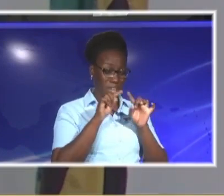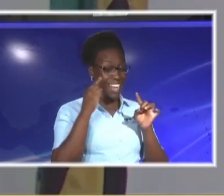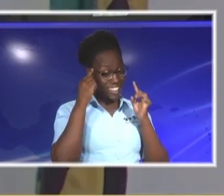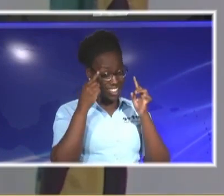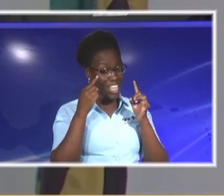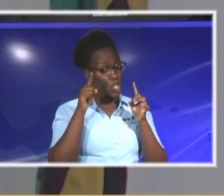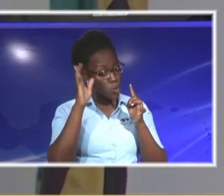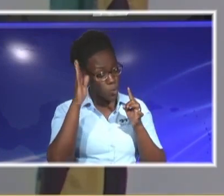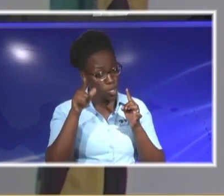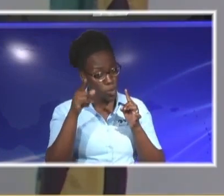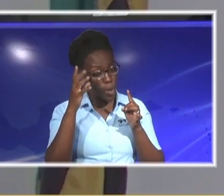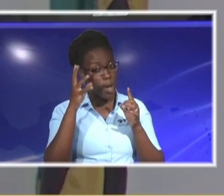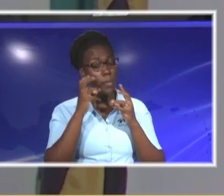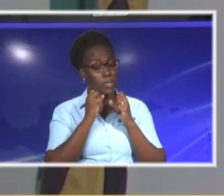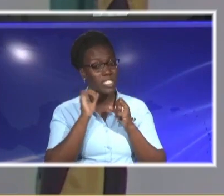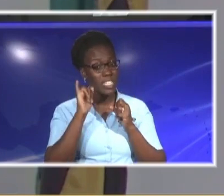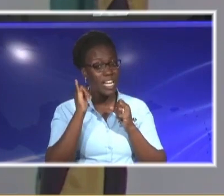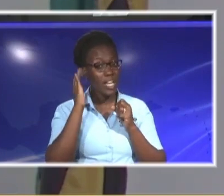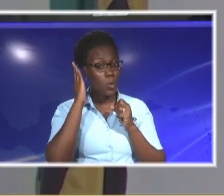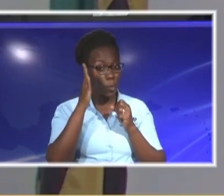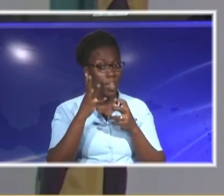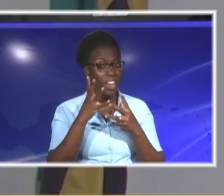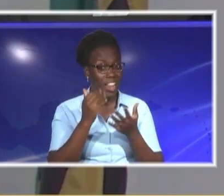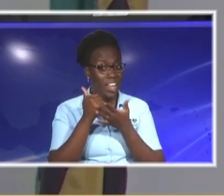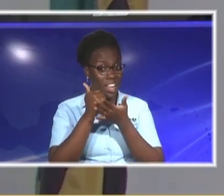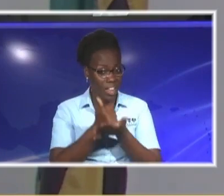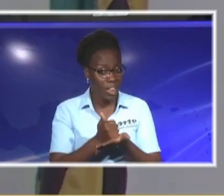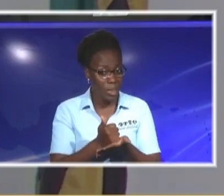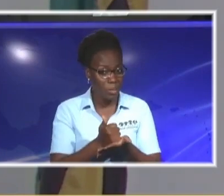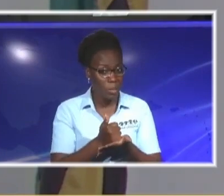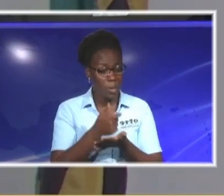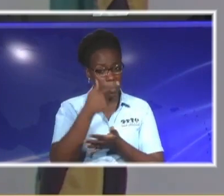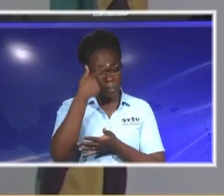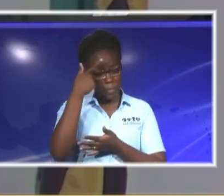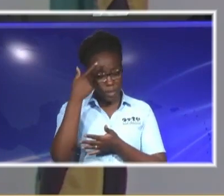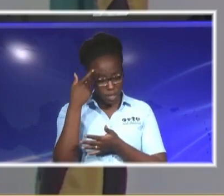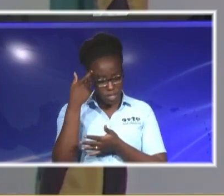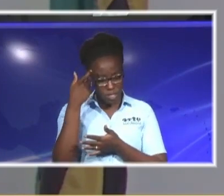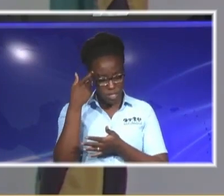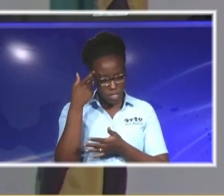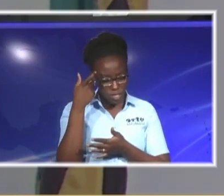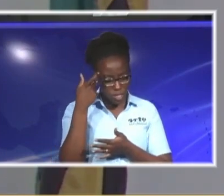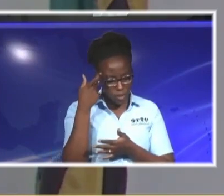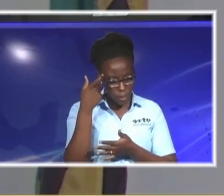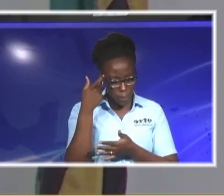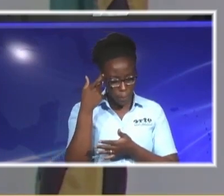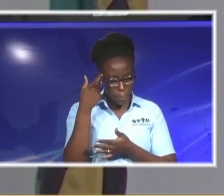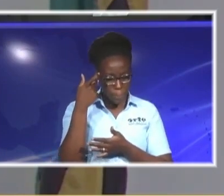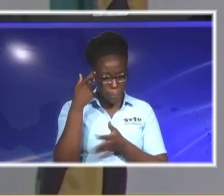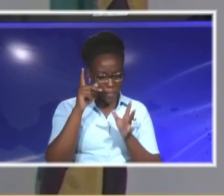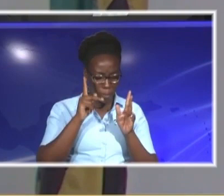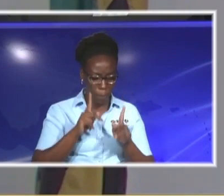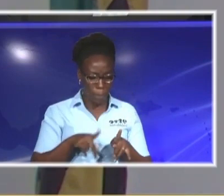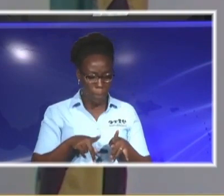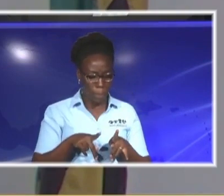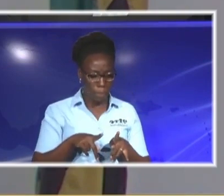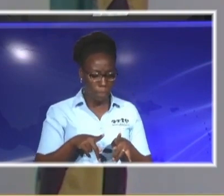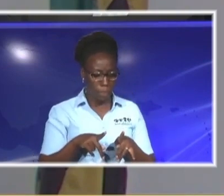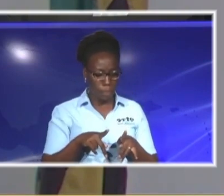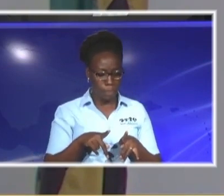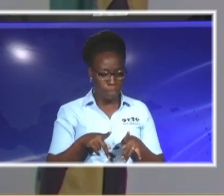helps. Because to the extent that the offender has been persuaded to